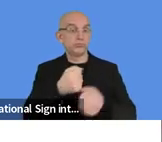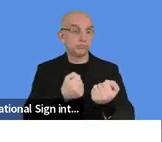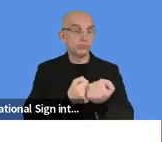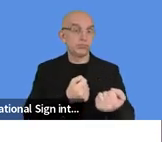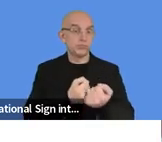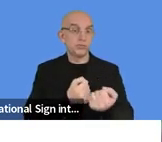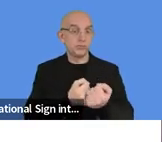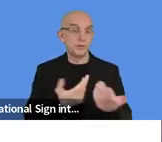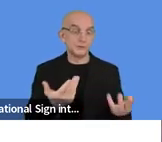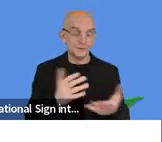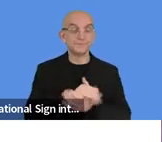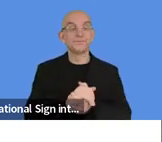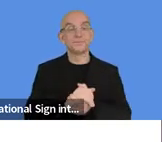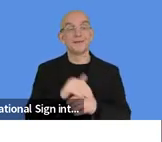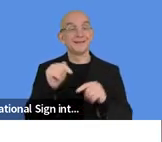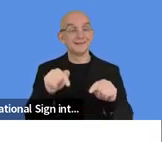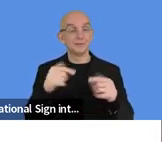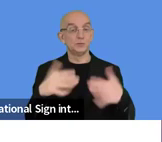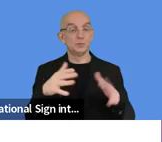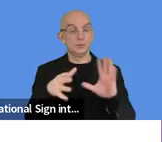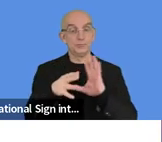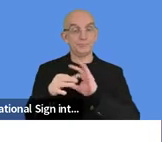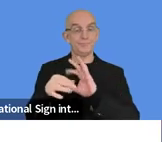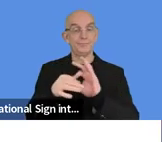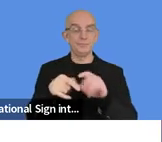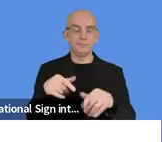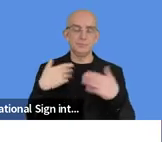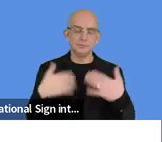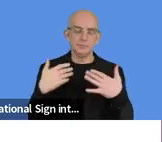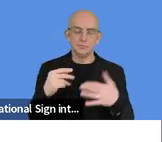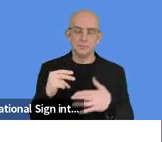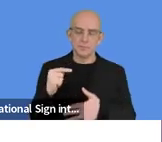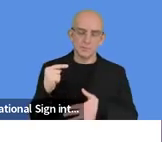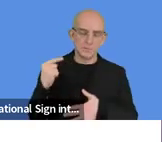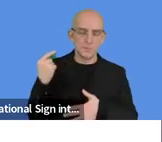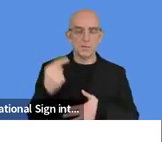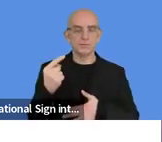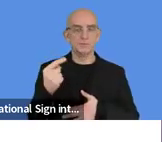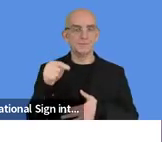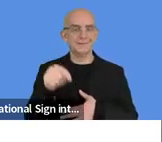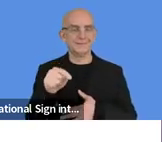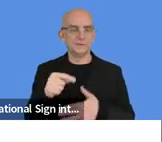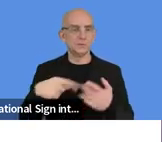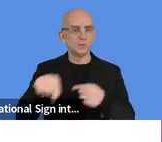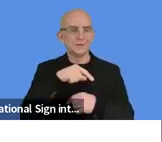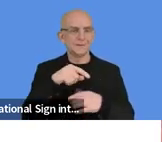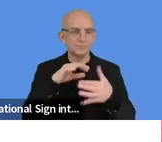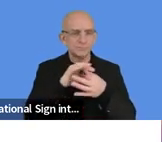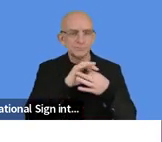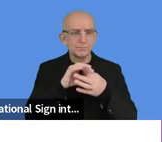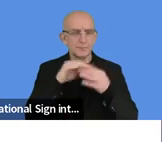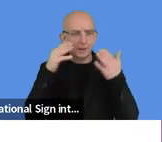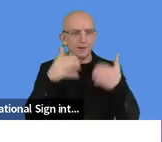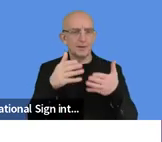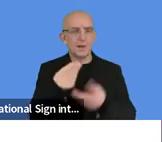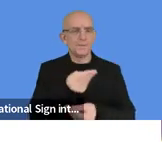there. We give you a very unique set of tools. This means going beyond just basic business development and looking at how you